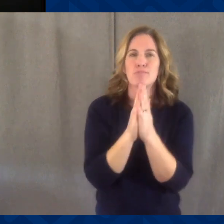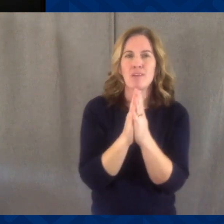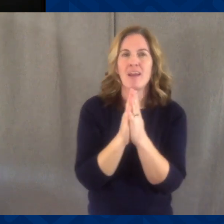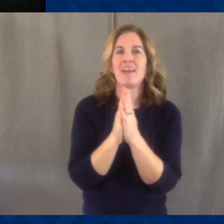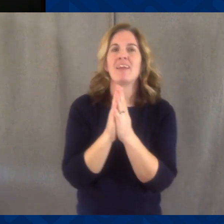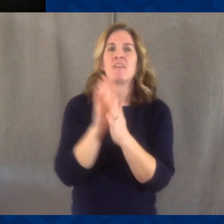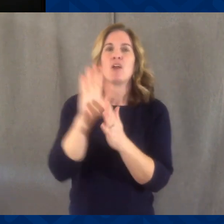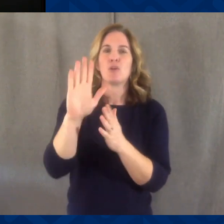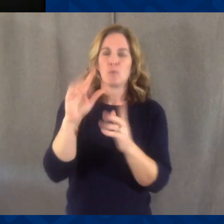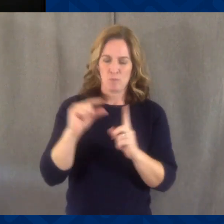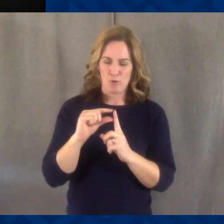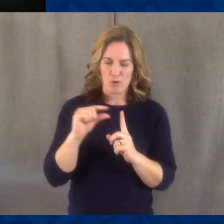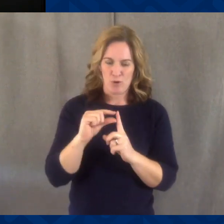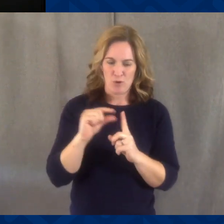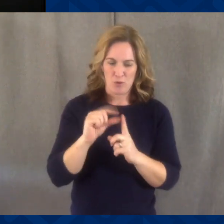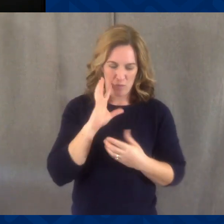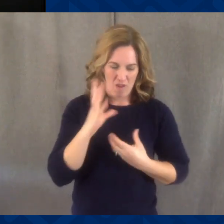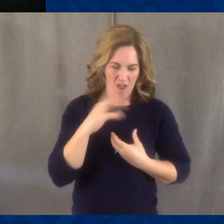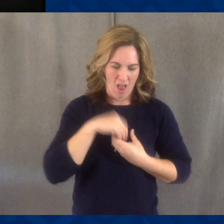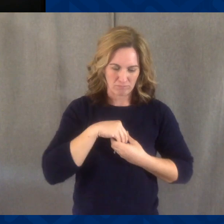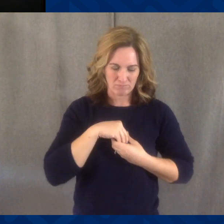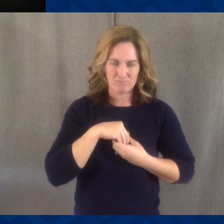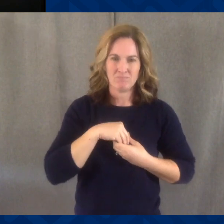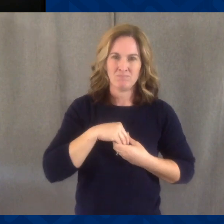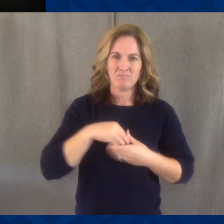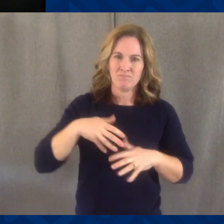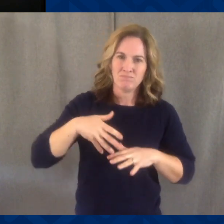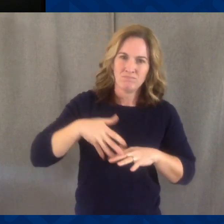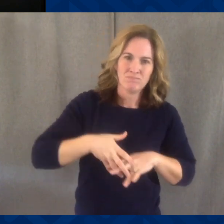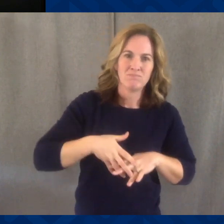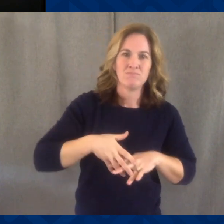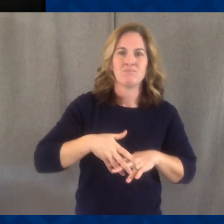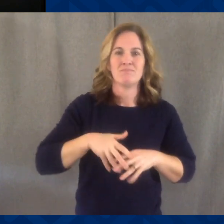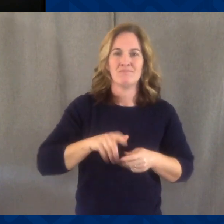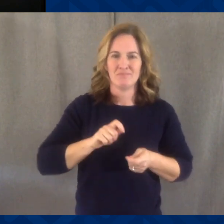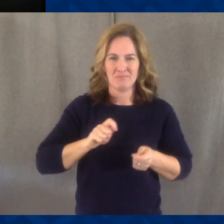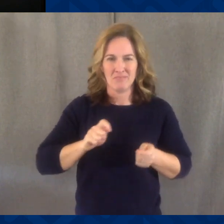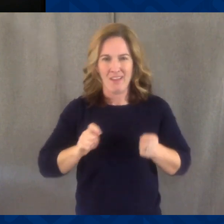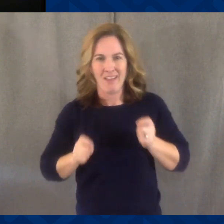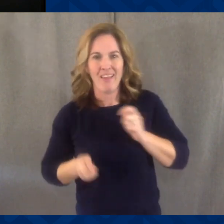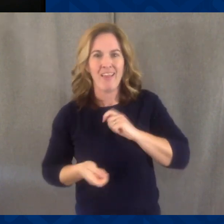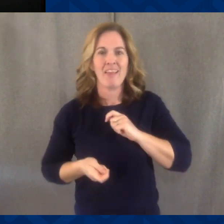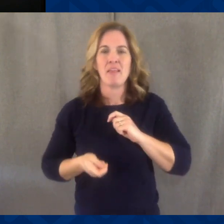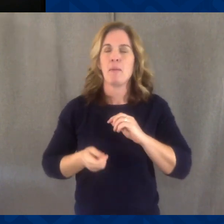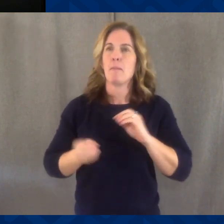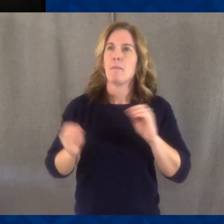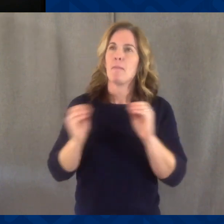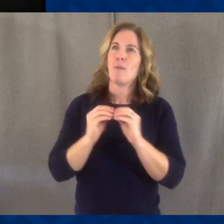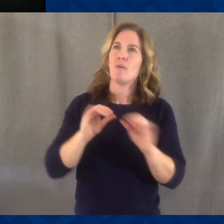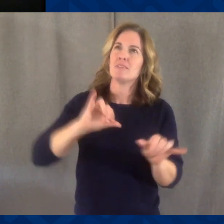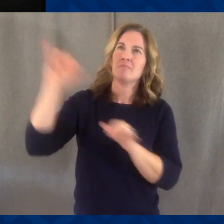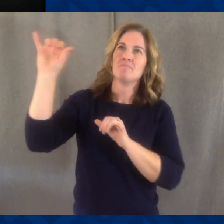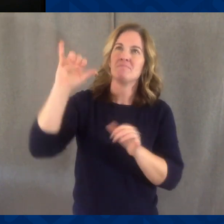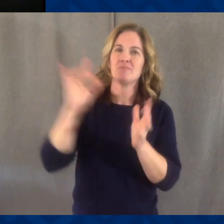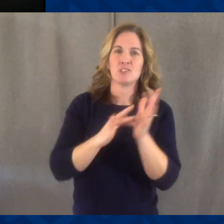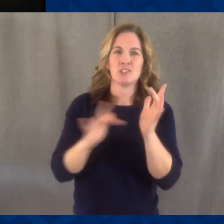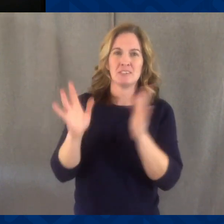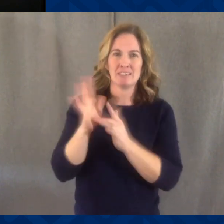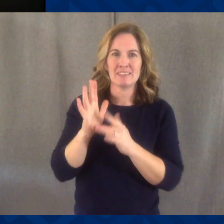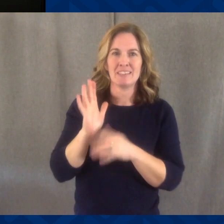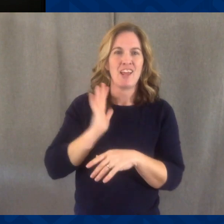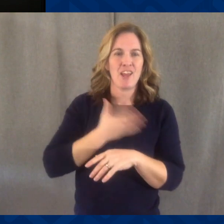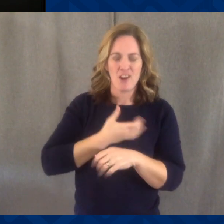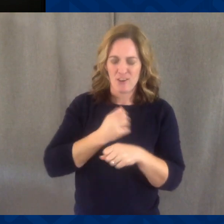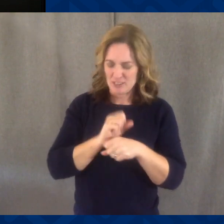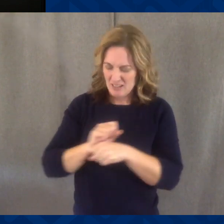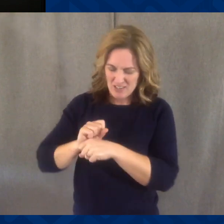your people and that we would become more like Jesus, that we would rejoice in our salvation, the grace